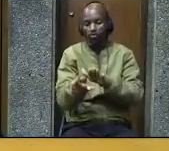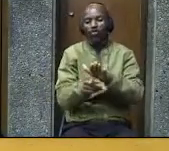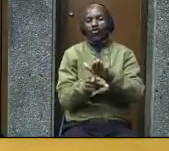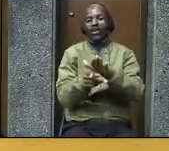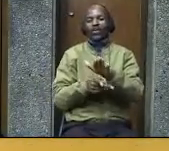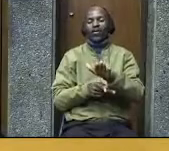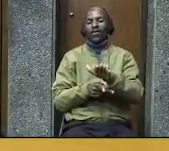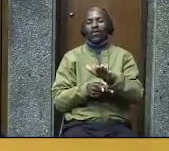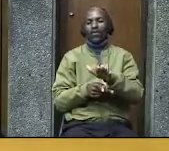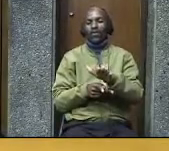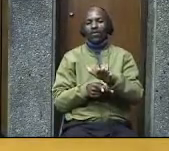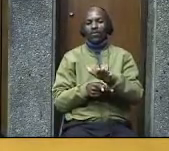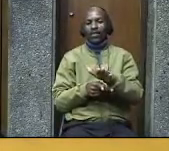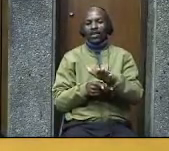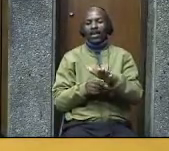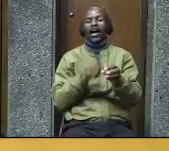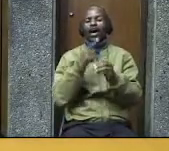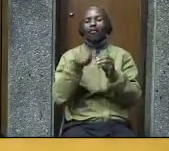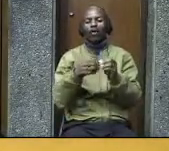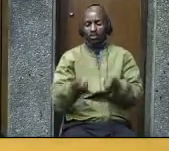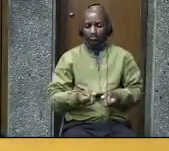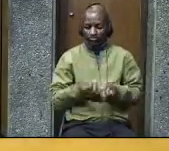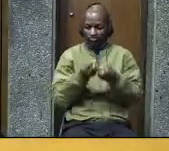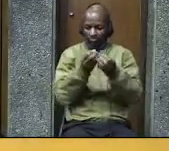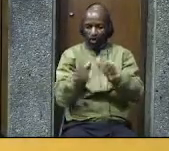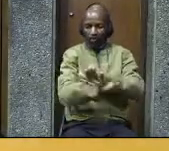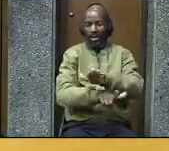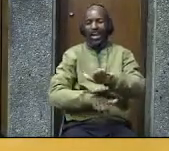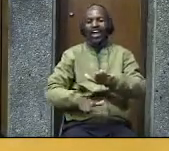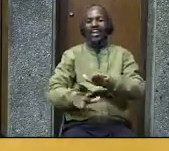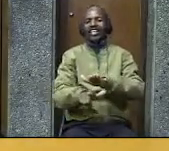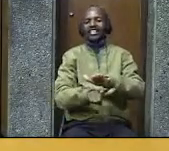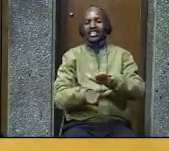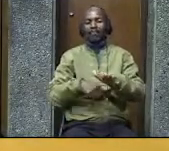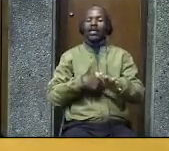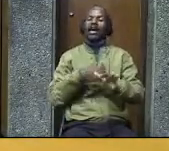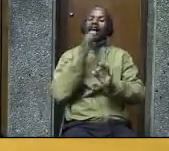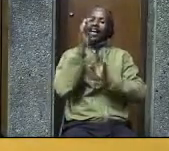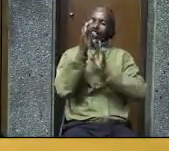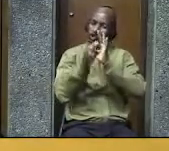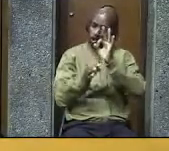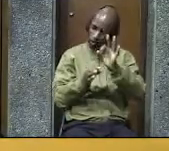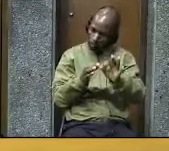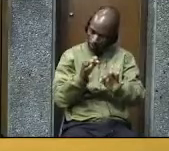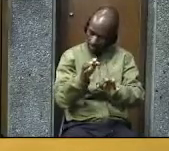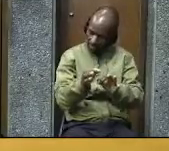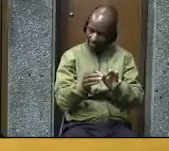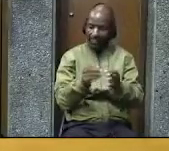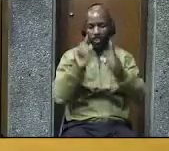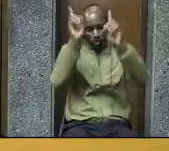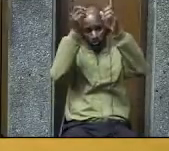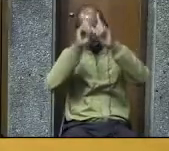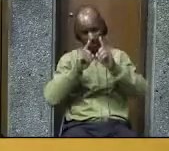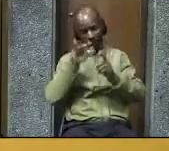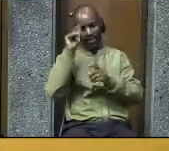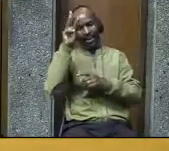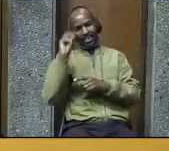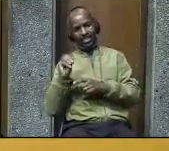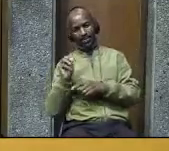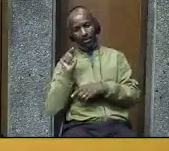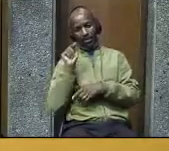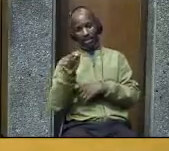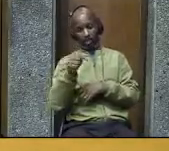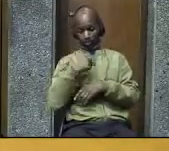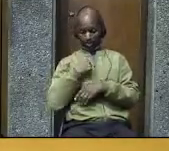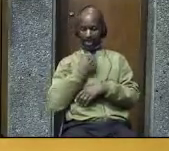portfolio regarding expropriation of land. I indicated specifically into items that